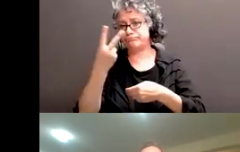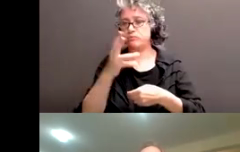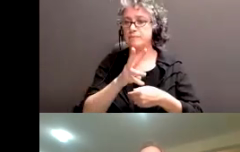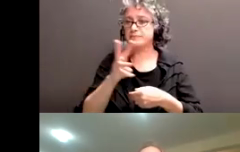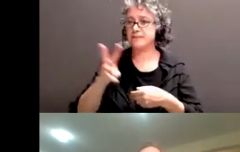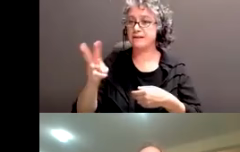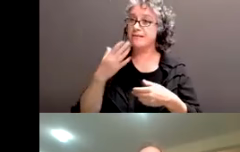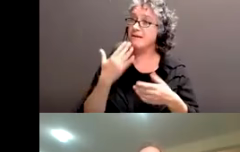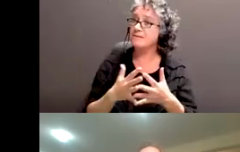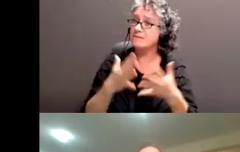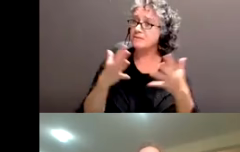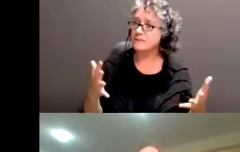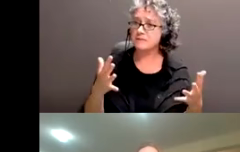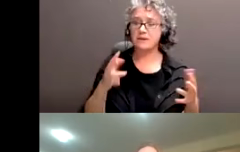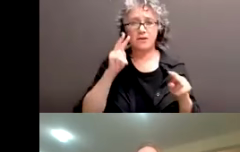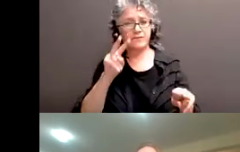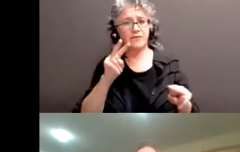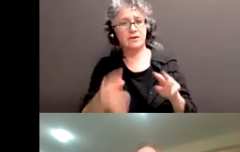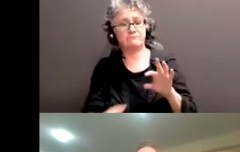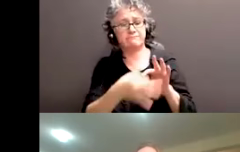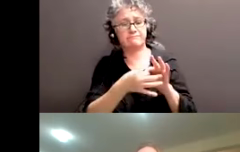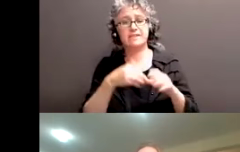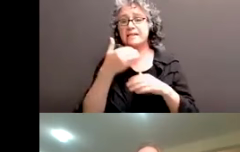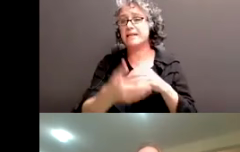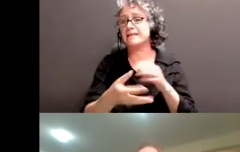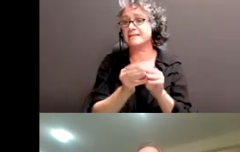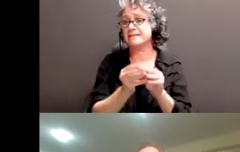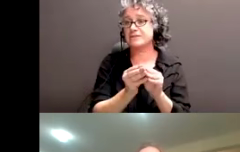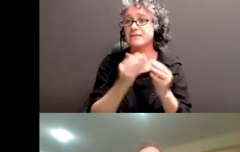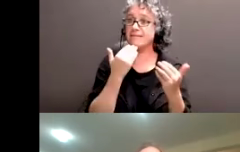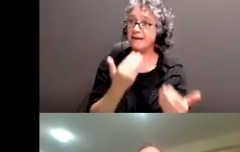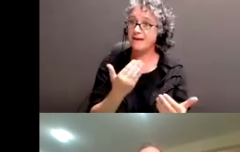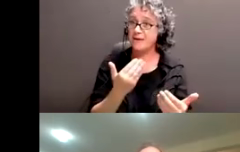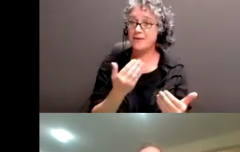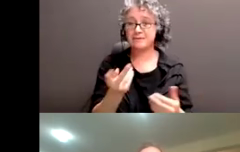look forward to you joining us at our next session. And thank you, Rochella and Latoya again,